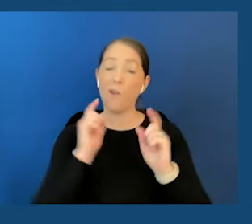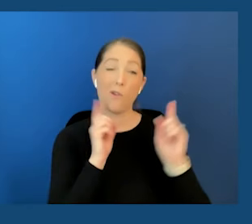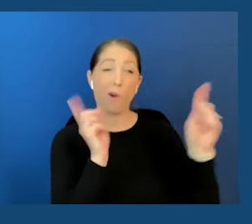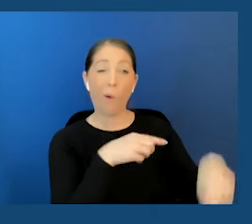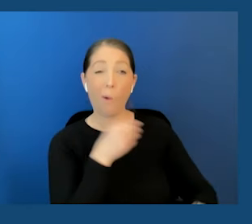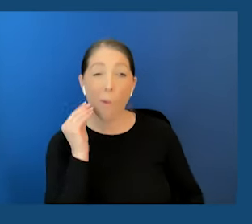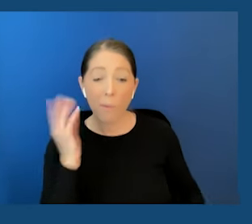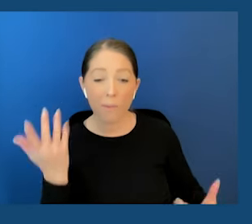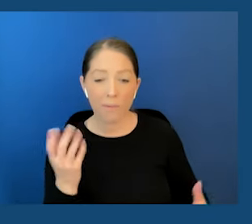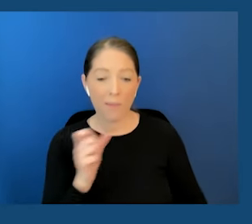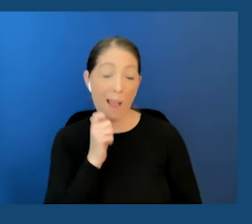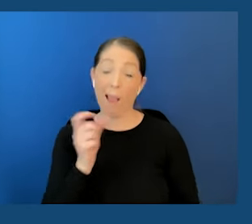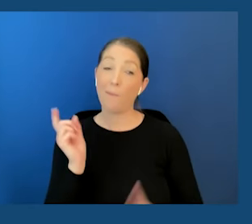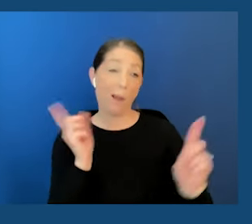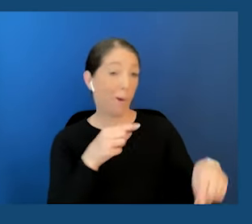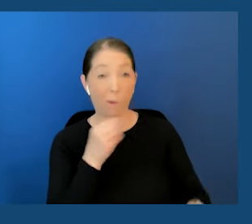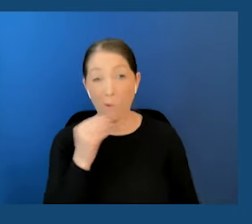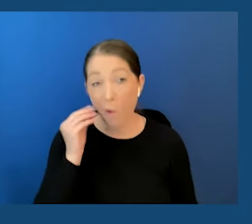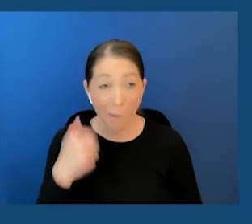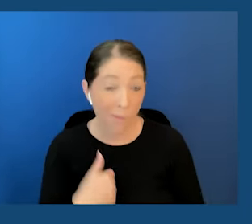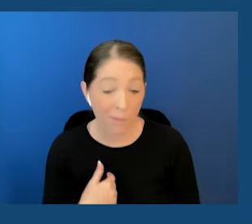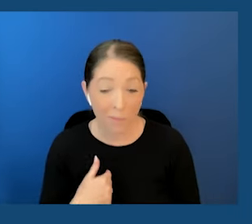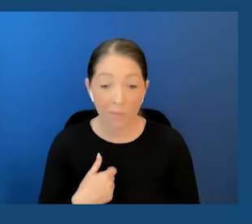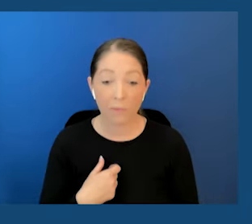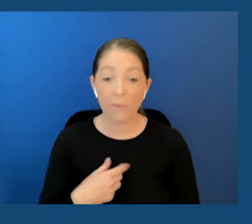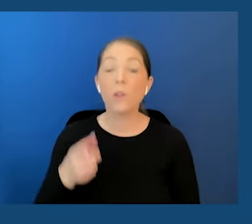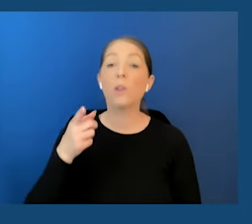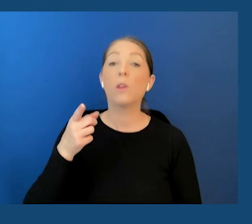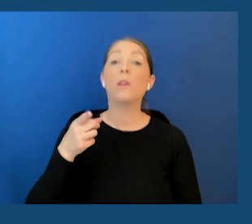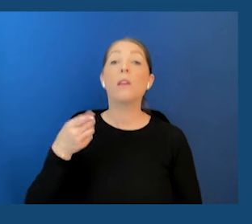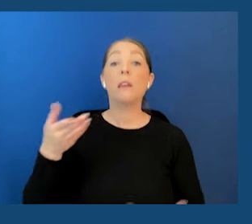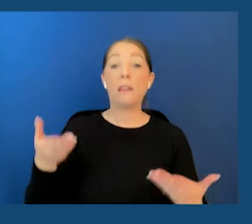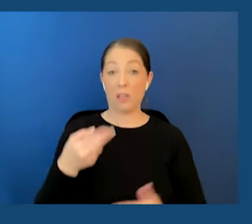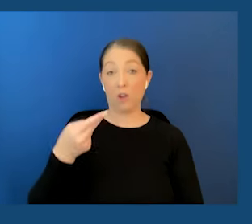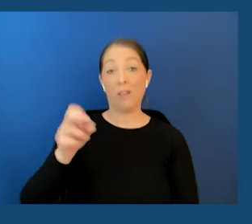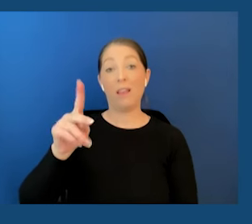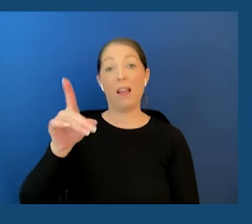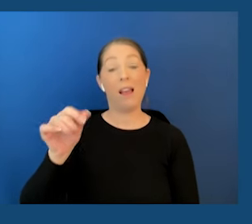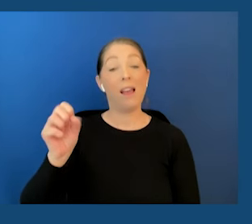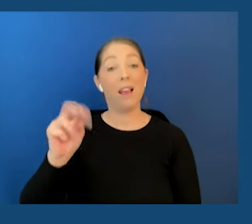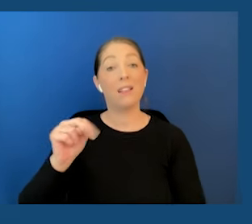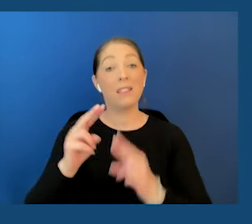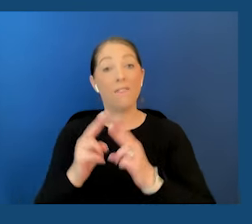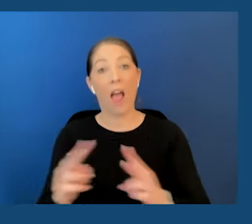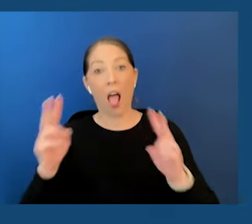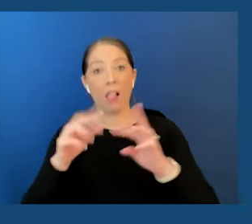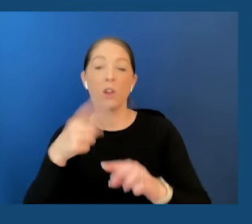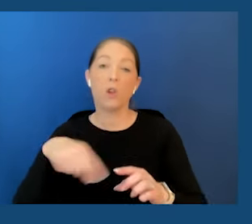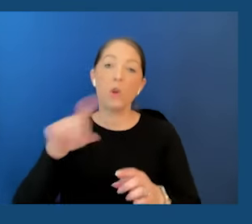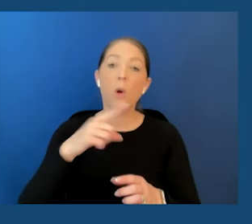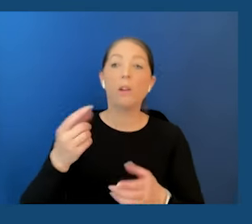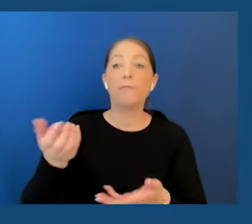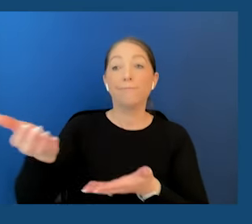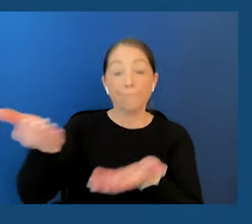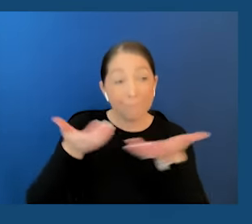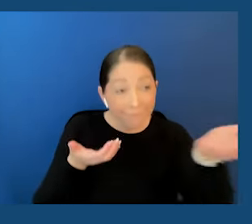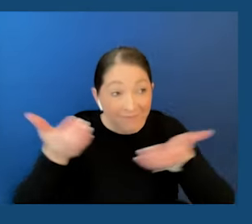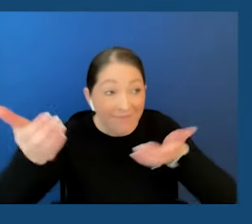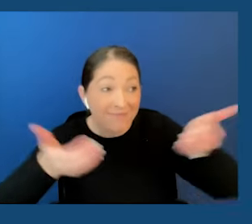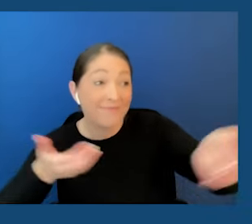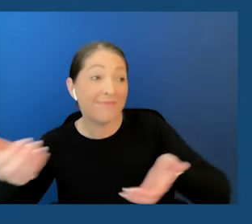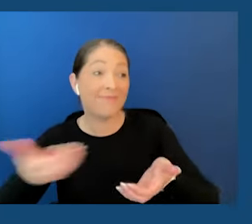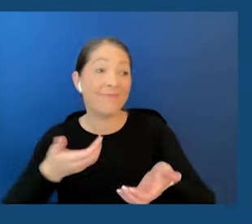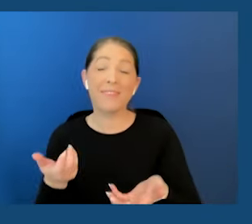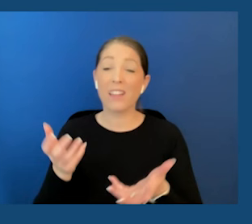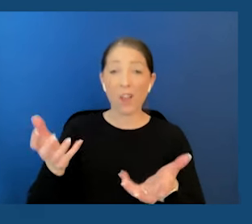Hudson Valley. You are charting a new sustainable path forward where you're inviting people in and you're giving the residents, kids who grew up there, who want to have